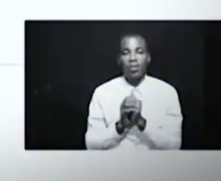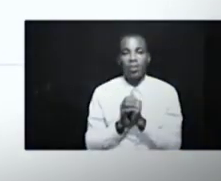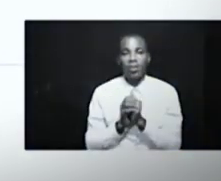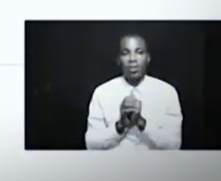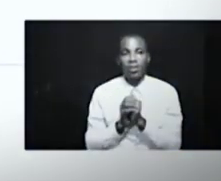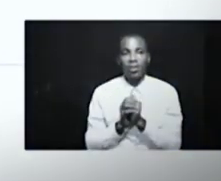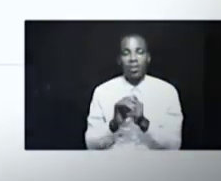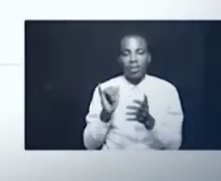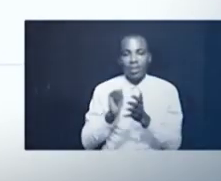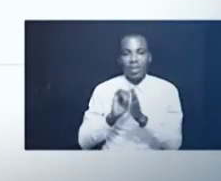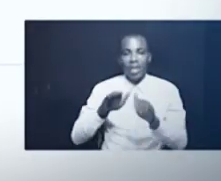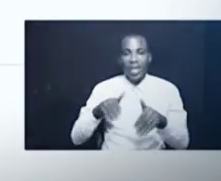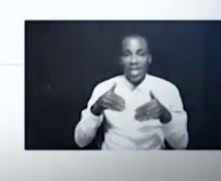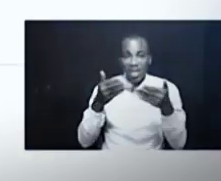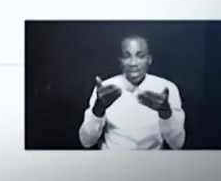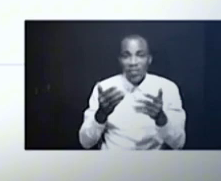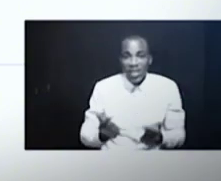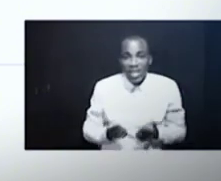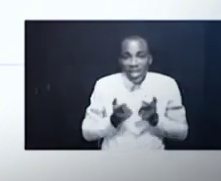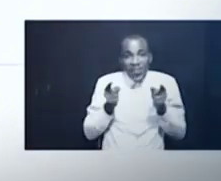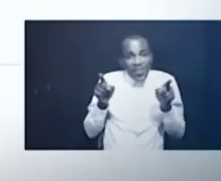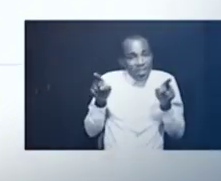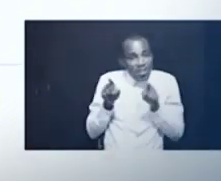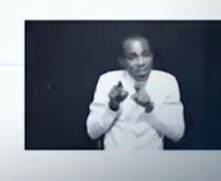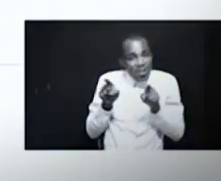life worthy of the calling we have